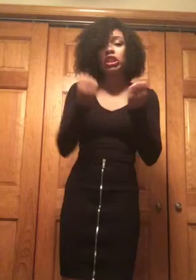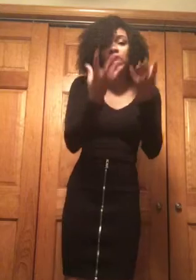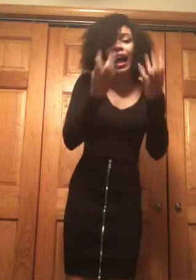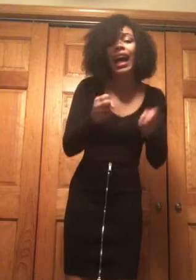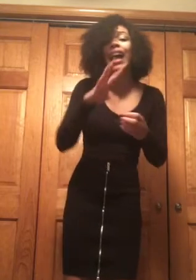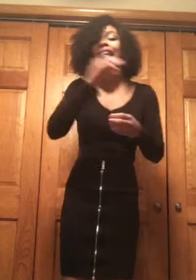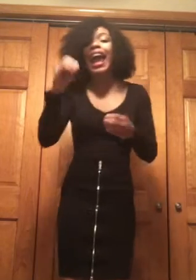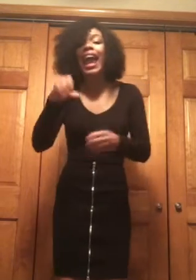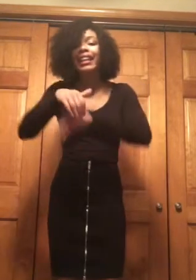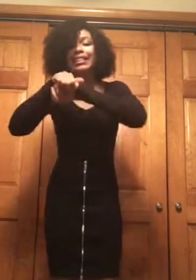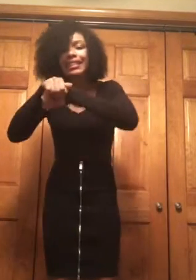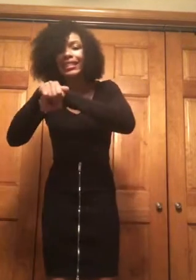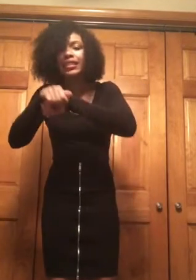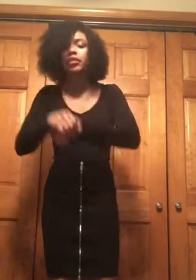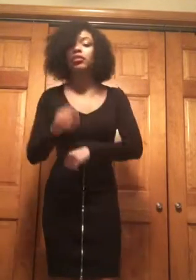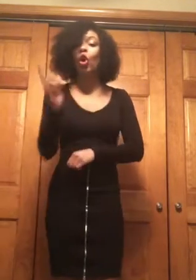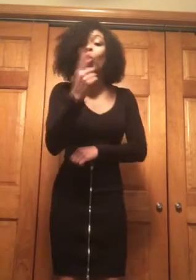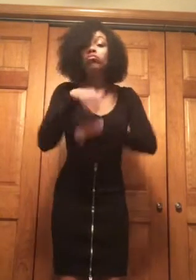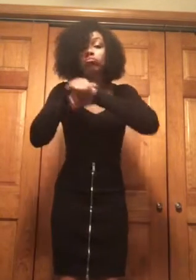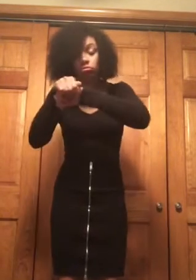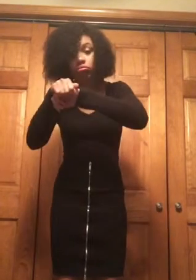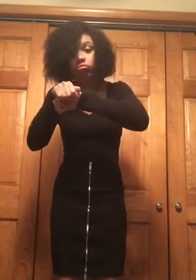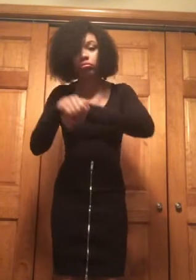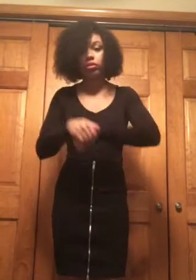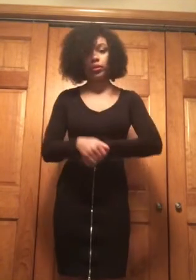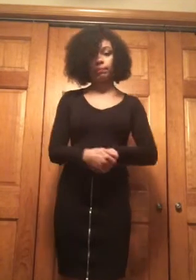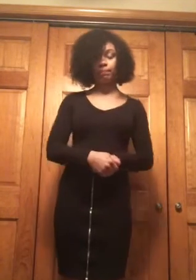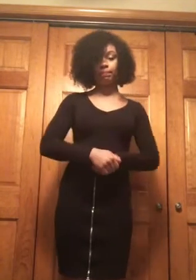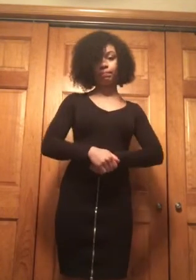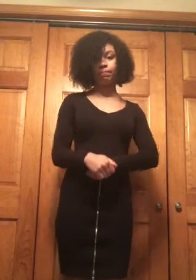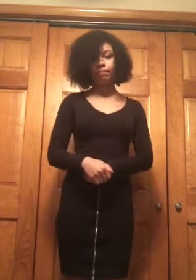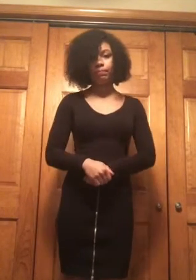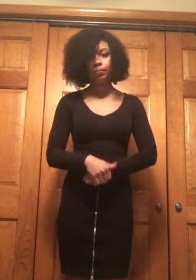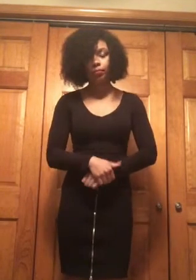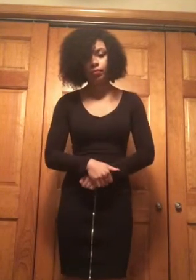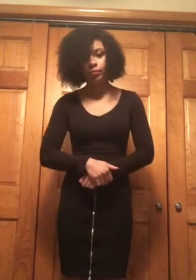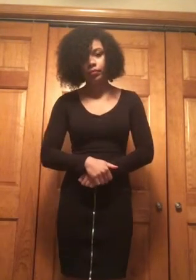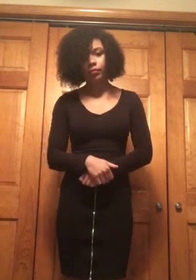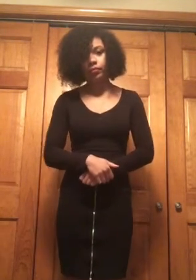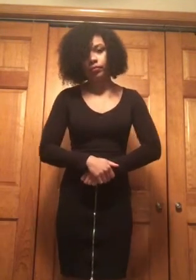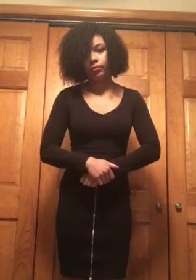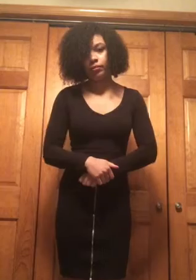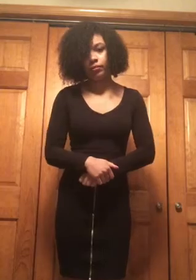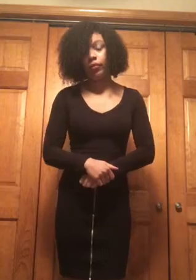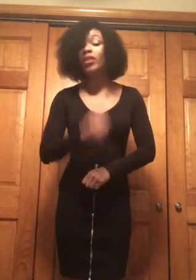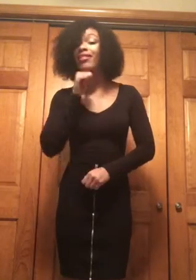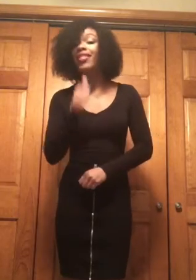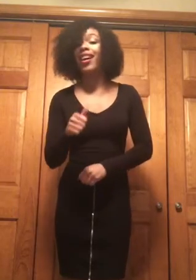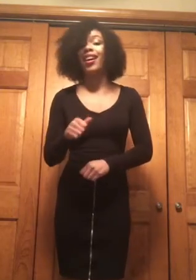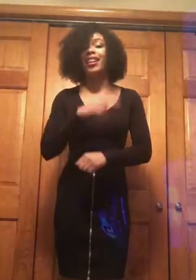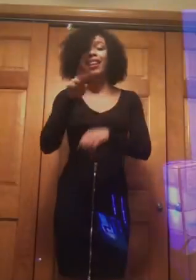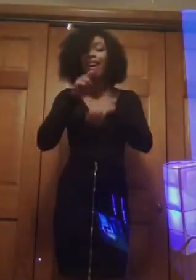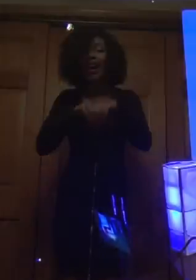language. Deaf children are a part of what my good friend and colleague Ben Bahan calls the visual variety of the human race.